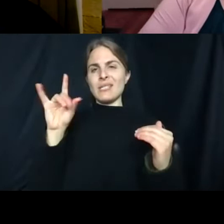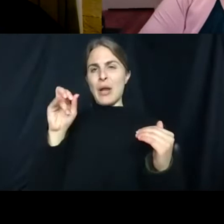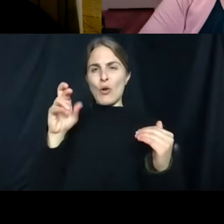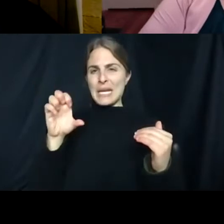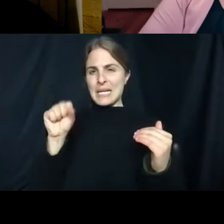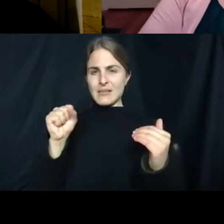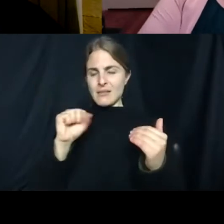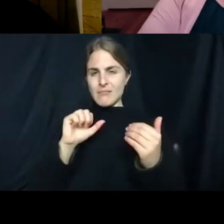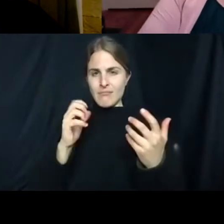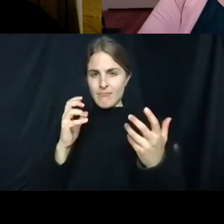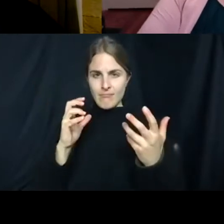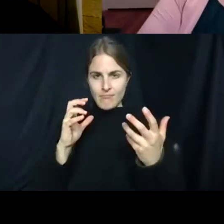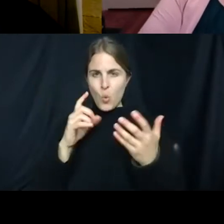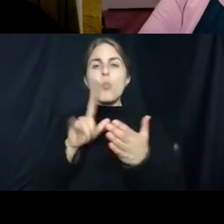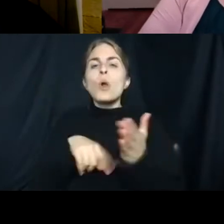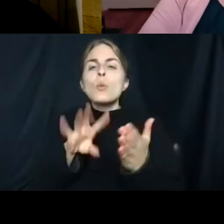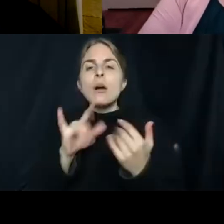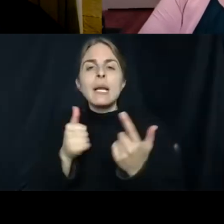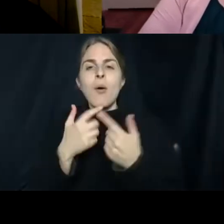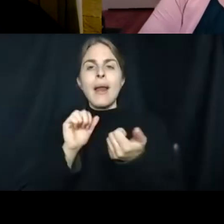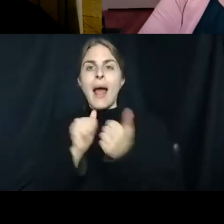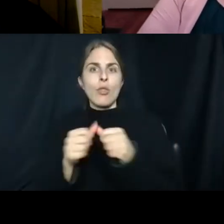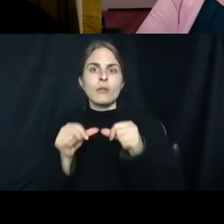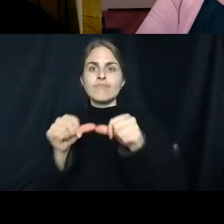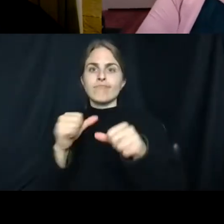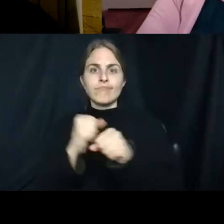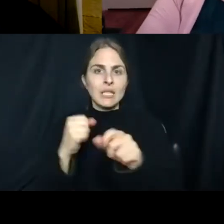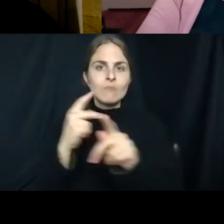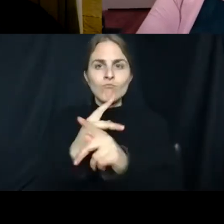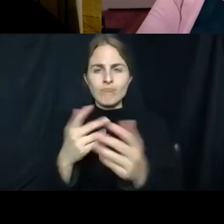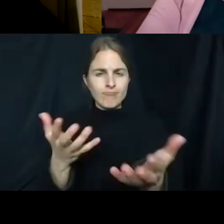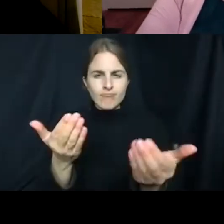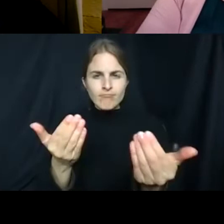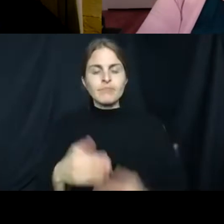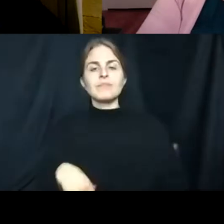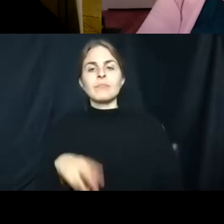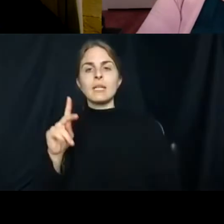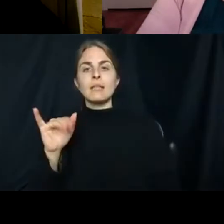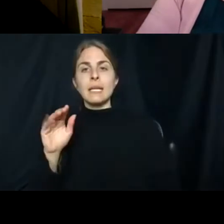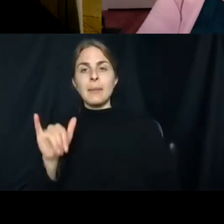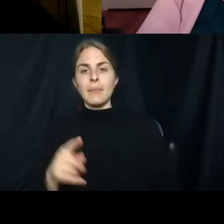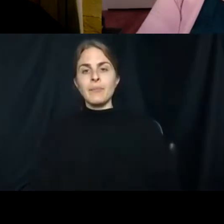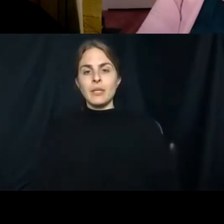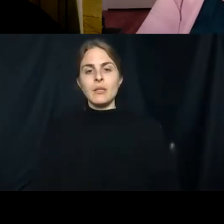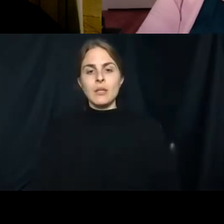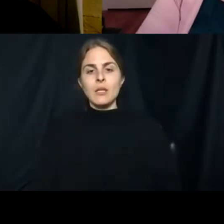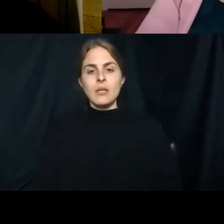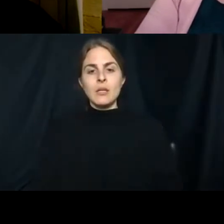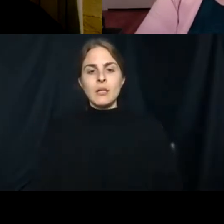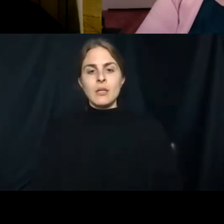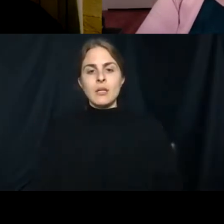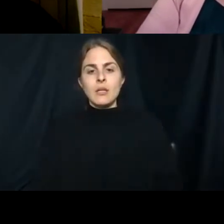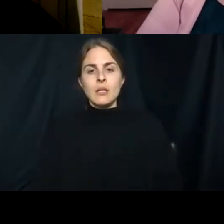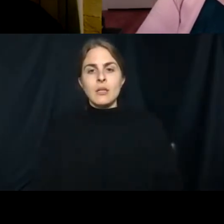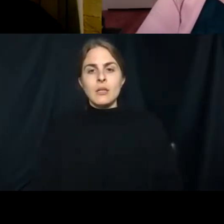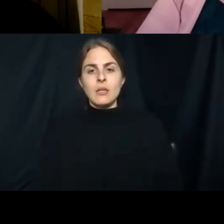they are perpetuated? And, you know, Kimmie, want to start with you? Yeah, I would love to start. Well, one